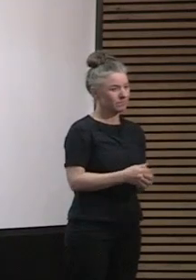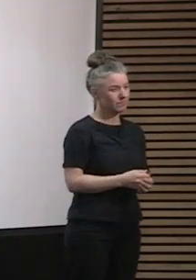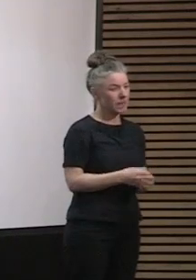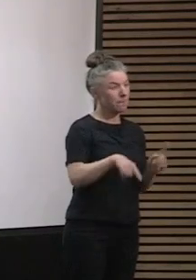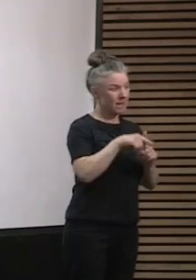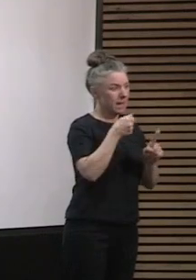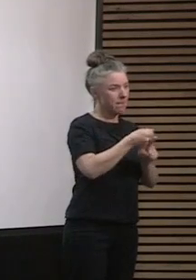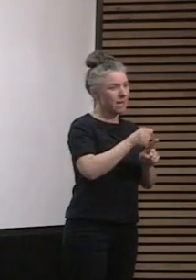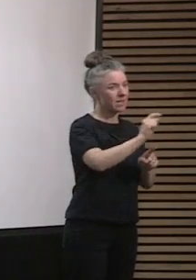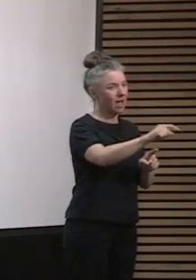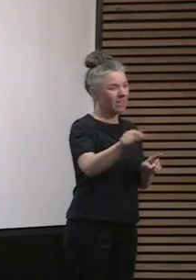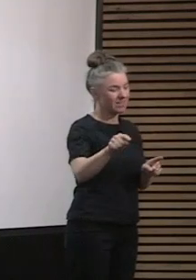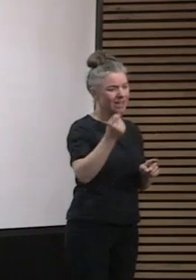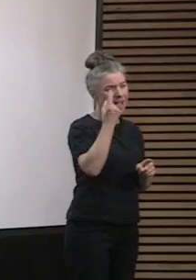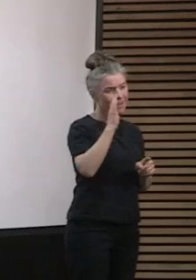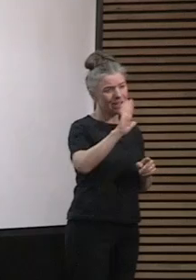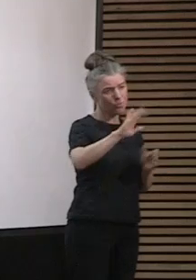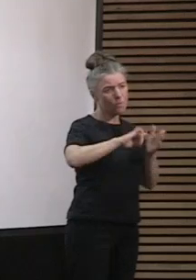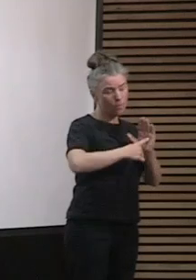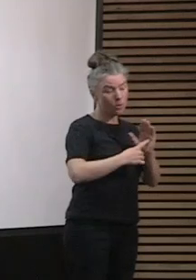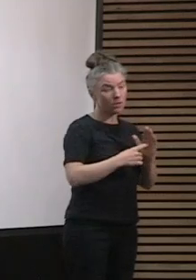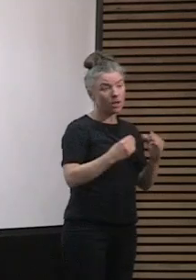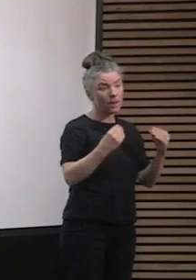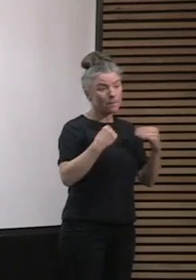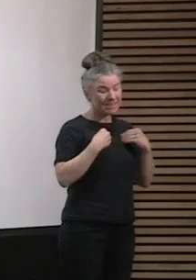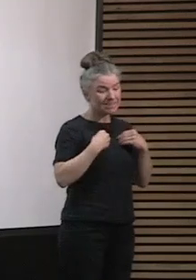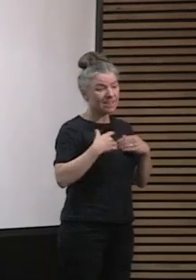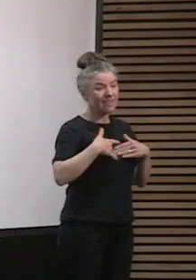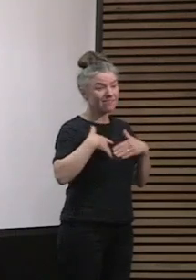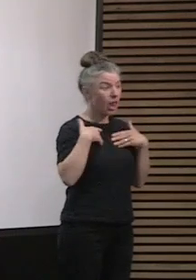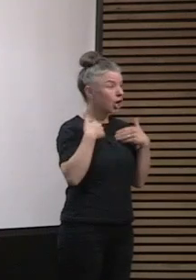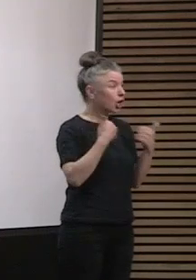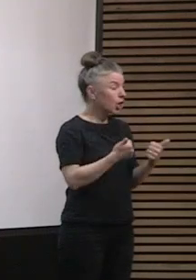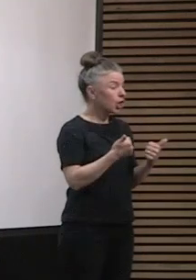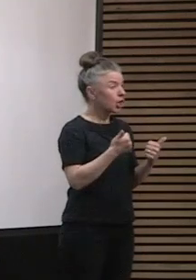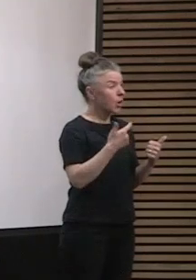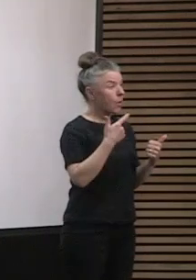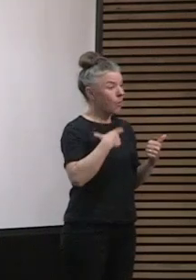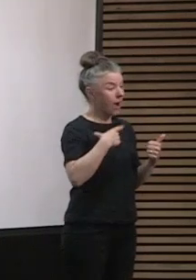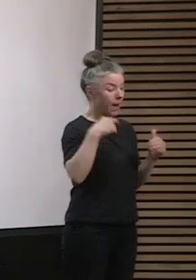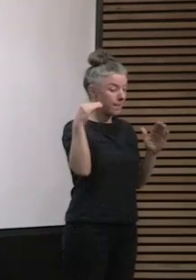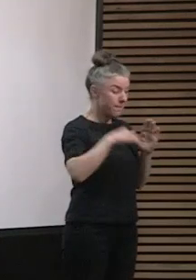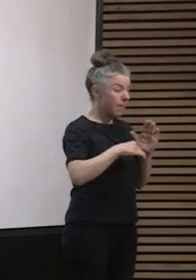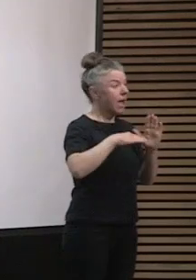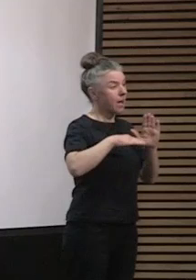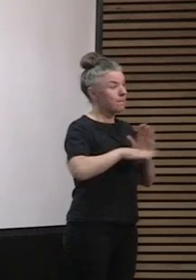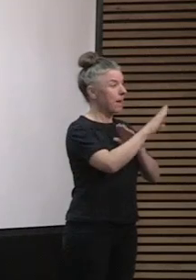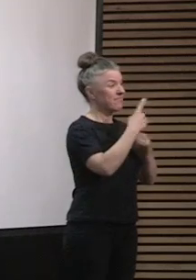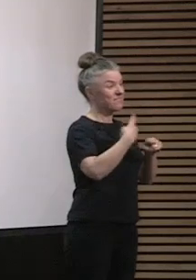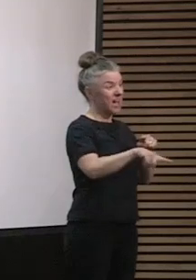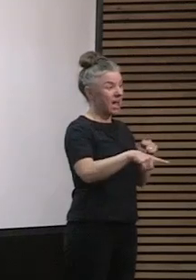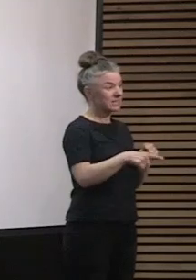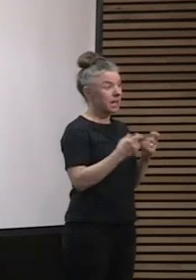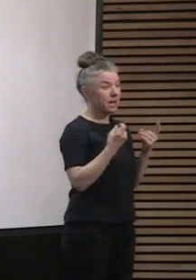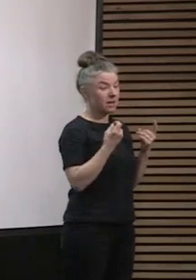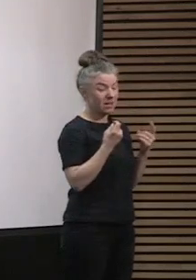I take the point that you're making, which is that businesses had really felt good, that they'd come back better. A lot of them had really got themselves